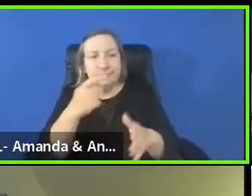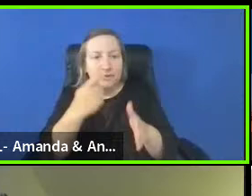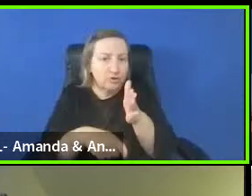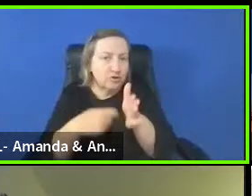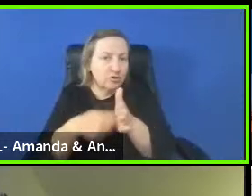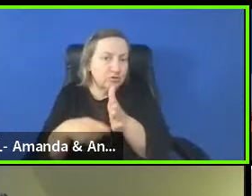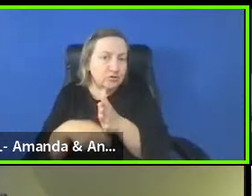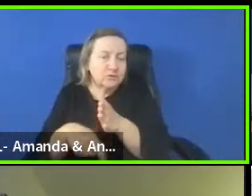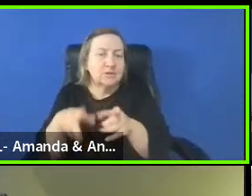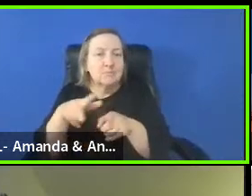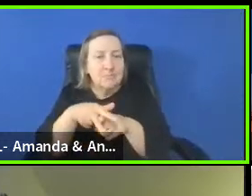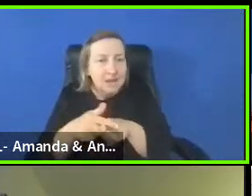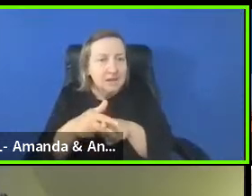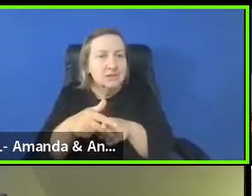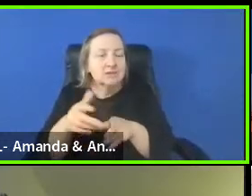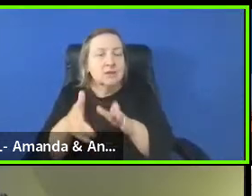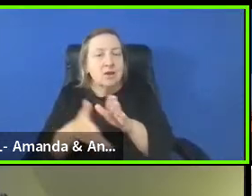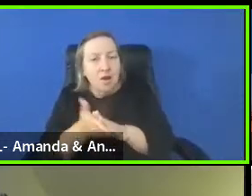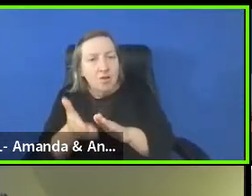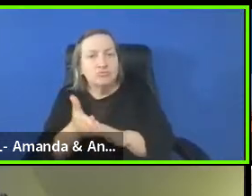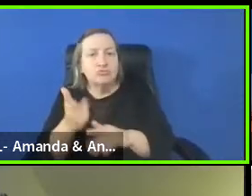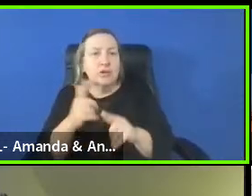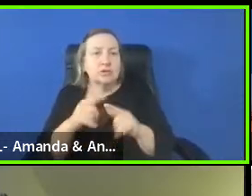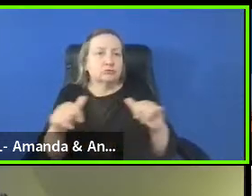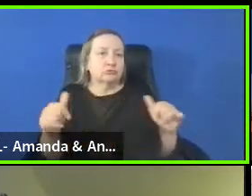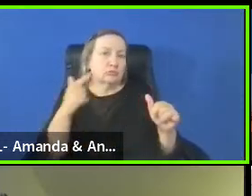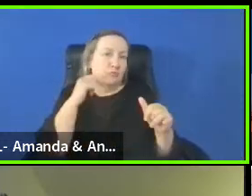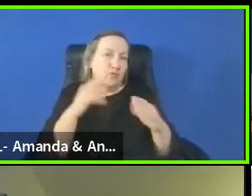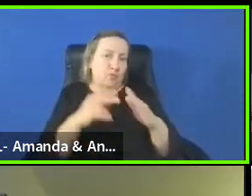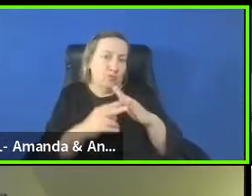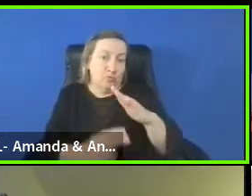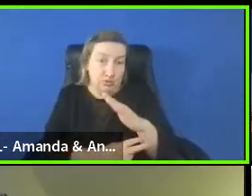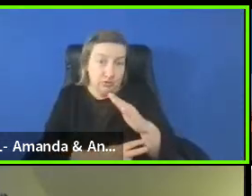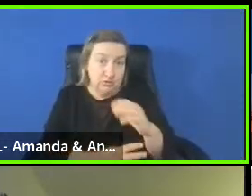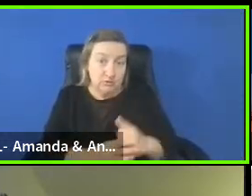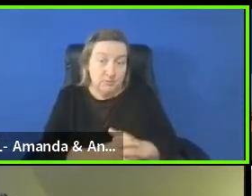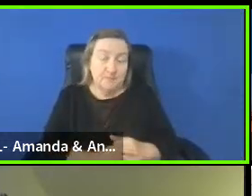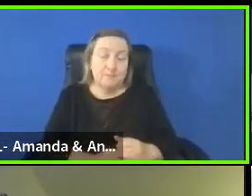costs, maintenance and operational costs for this bridge. So